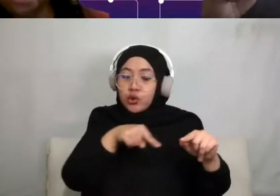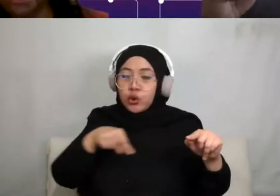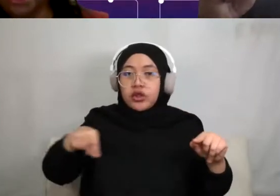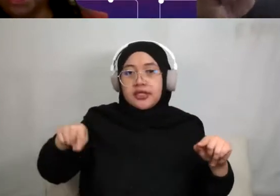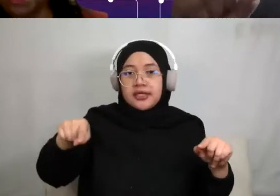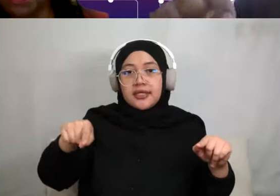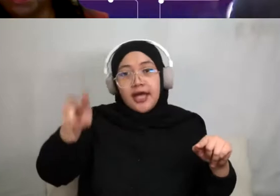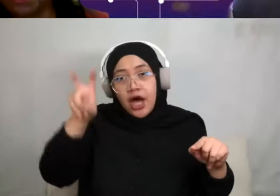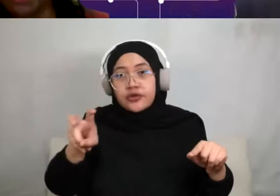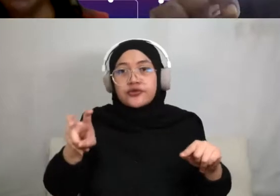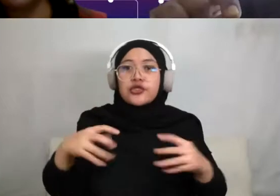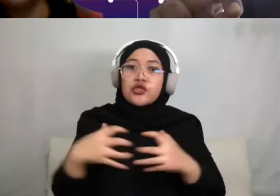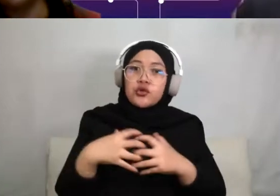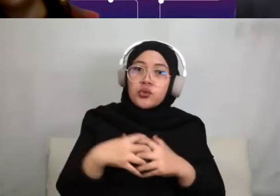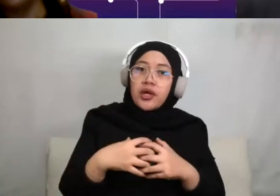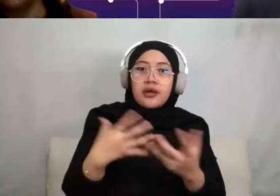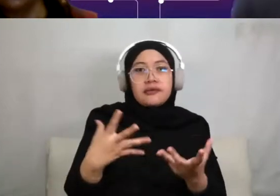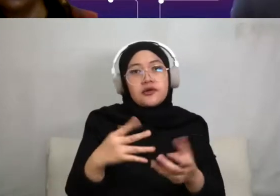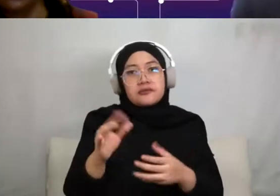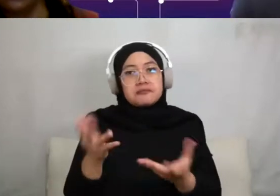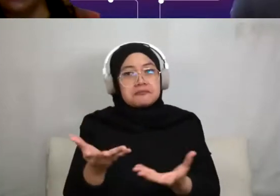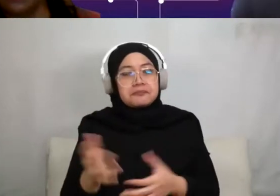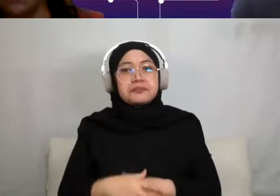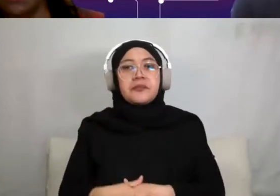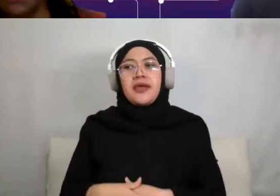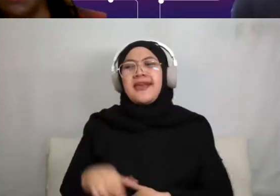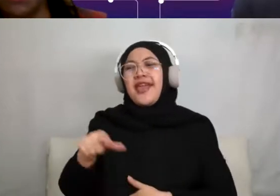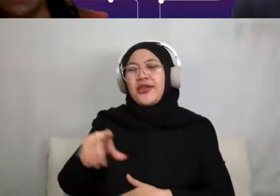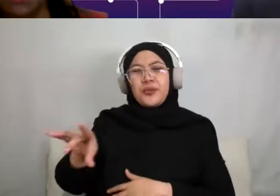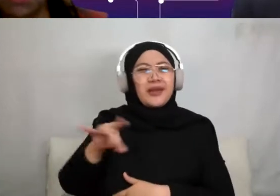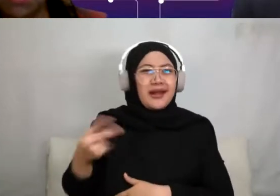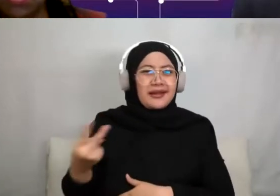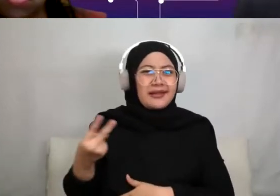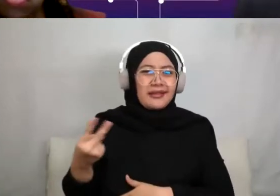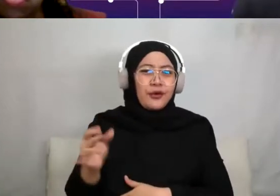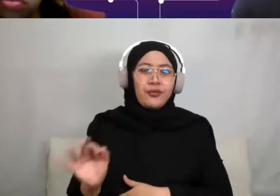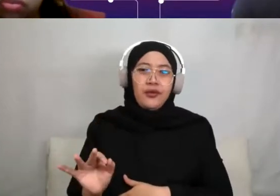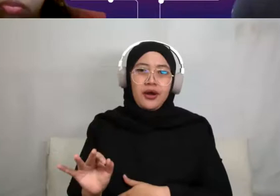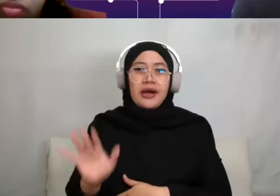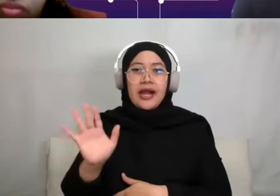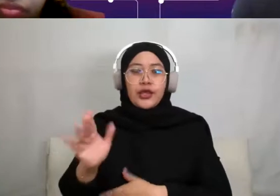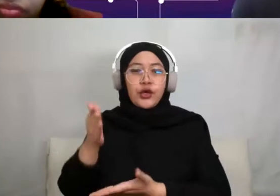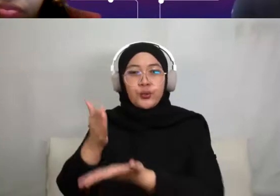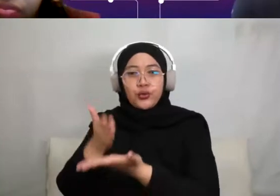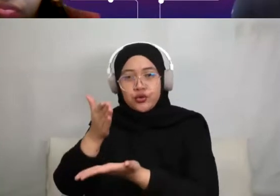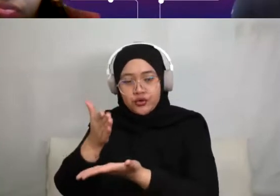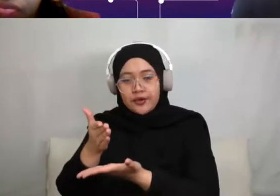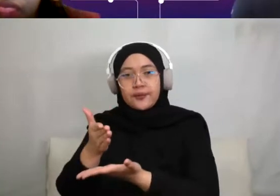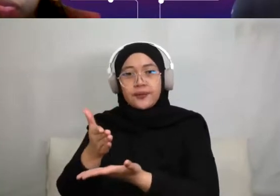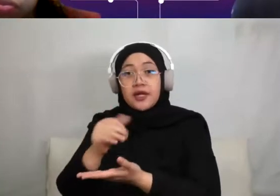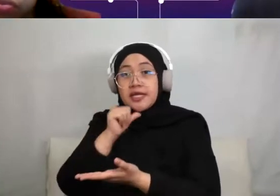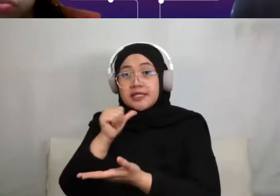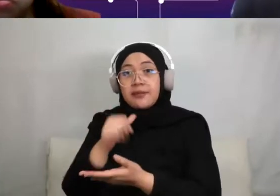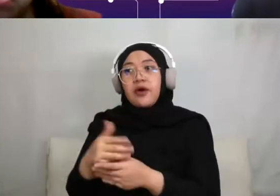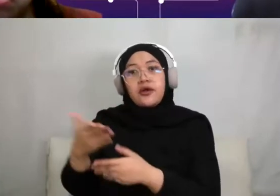It is not of our choice. It will be decided by the agencies itself. And however, they